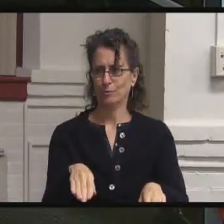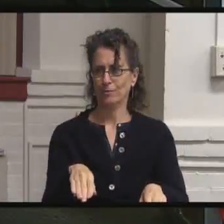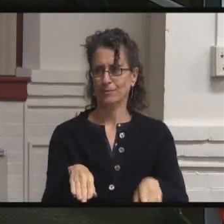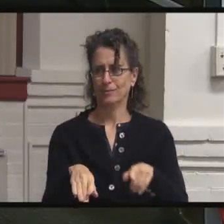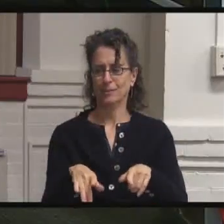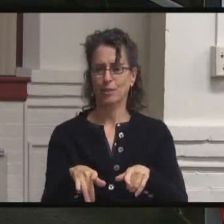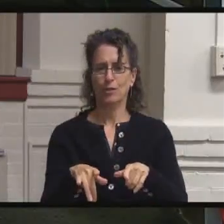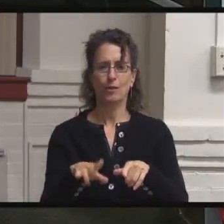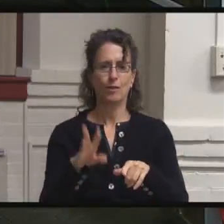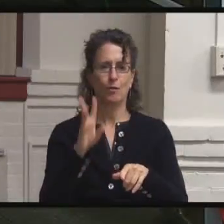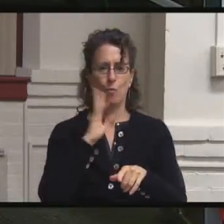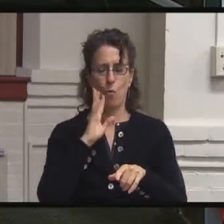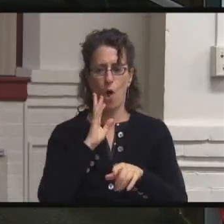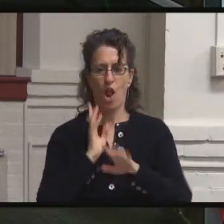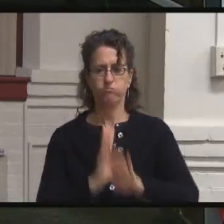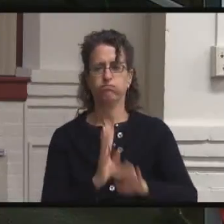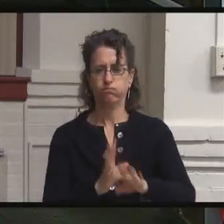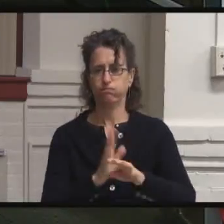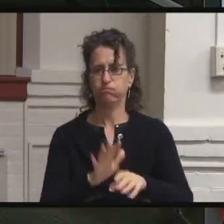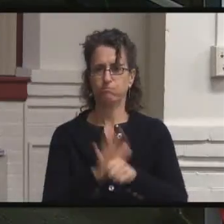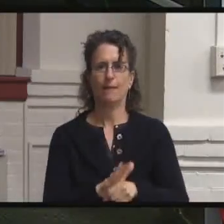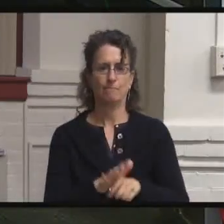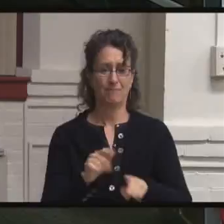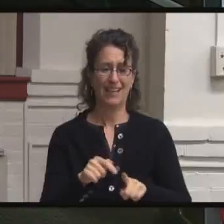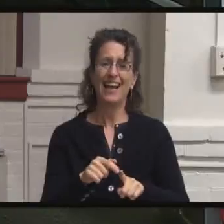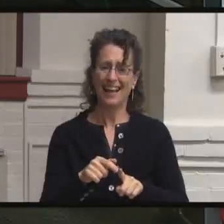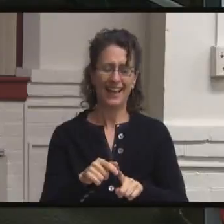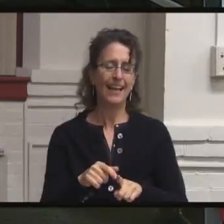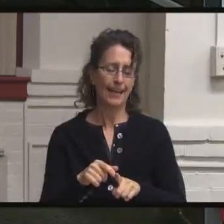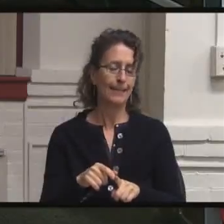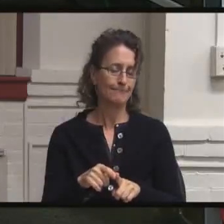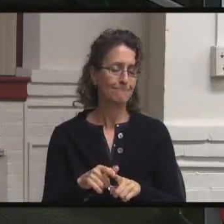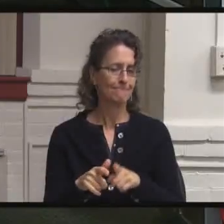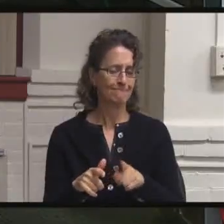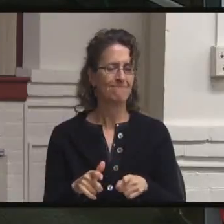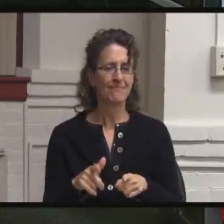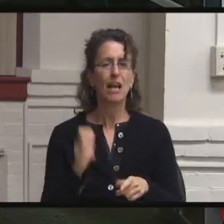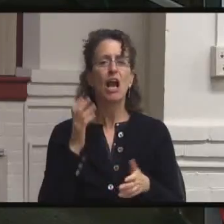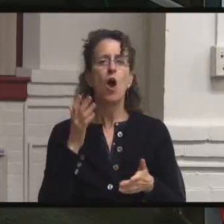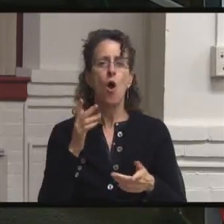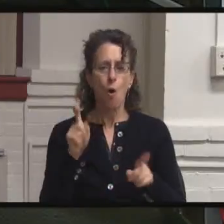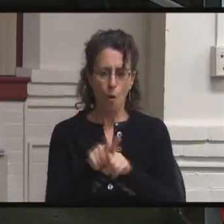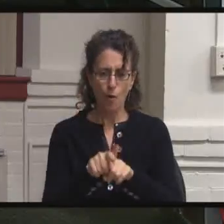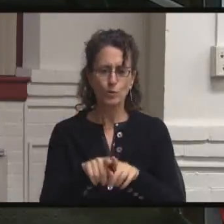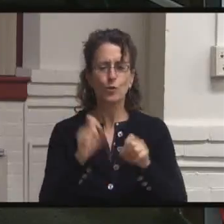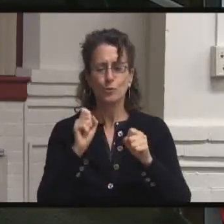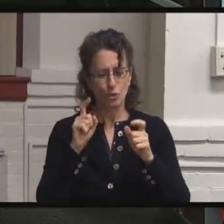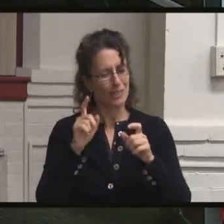be very likely candidates for cost-effective